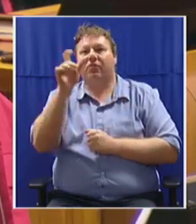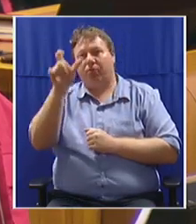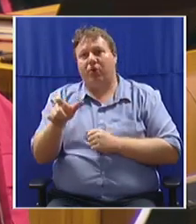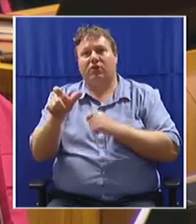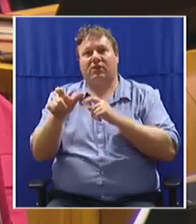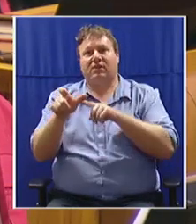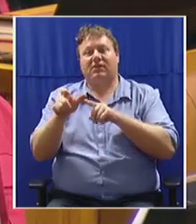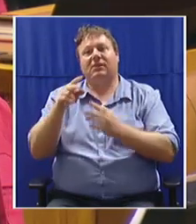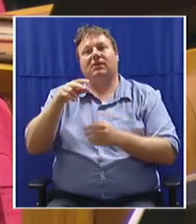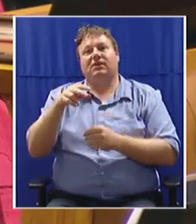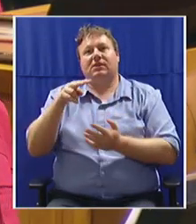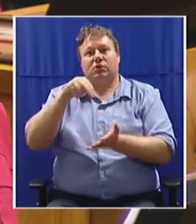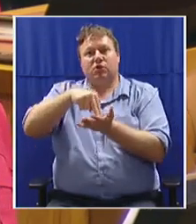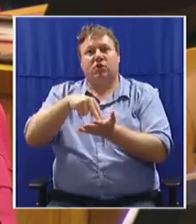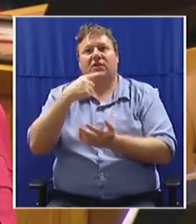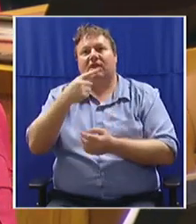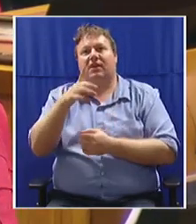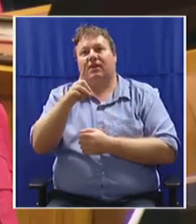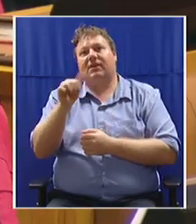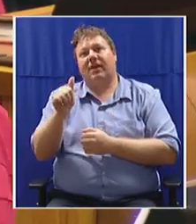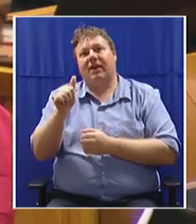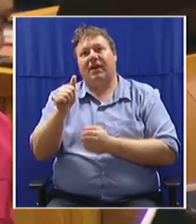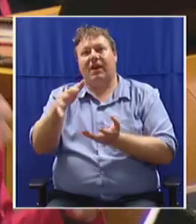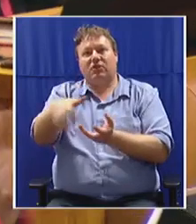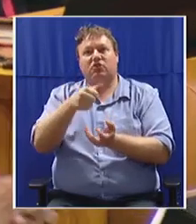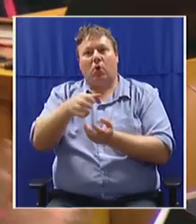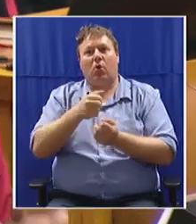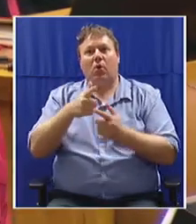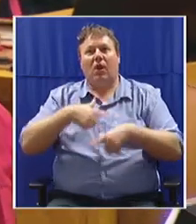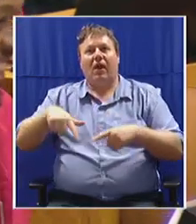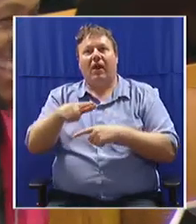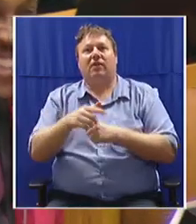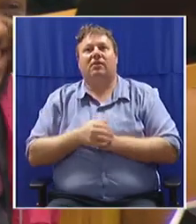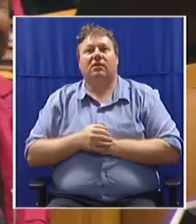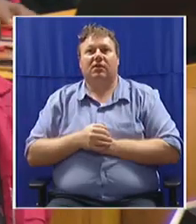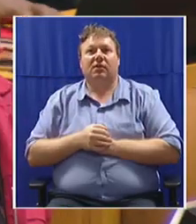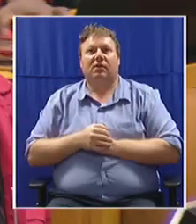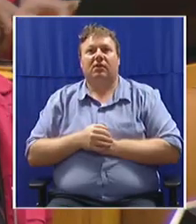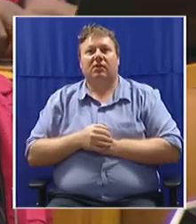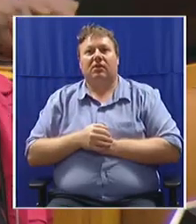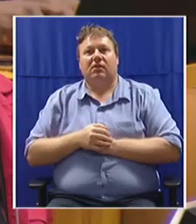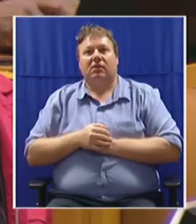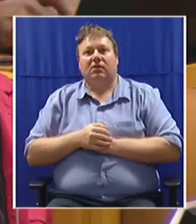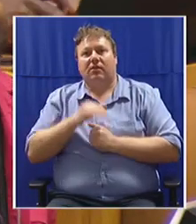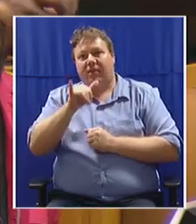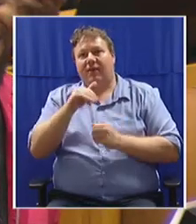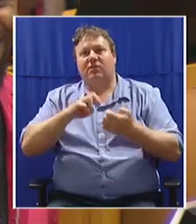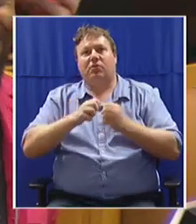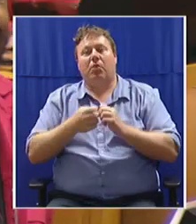here and said the DA have stolen the land, that one is going to be a